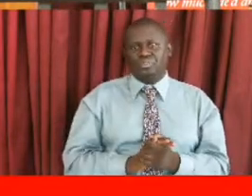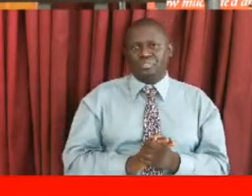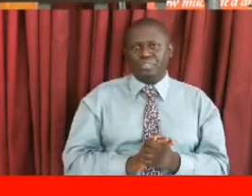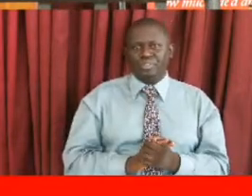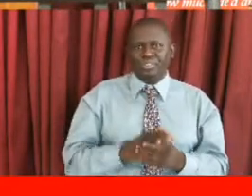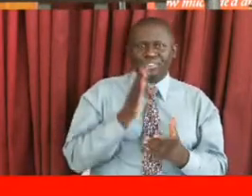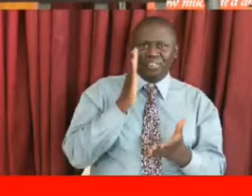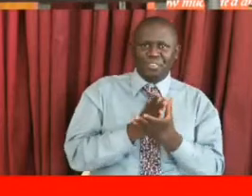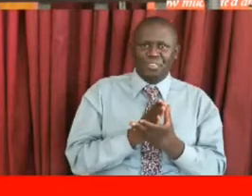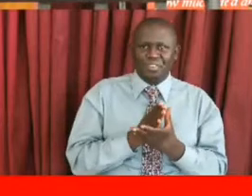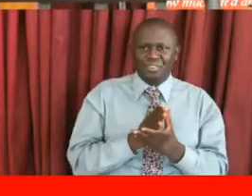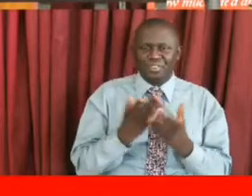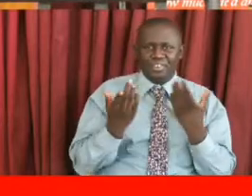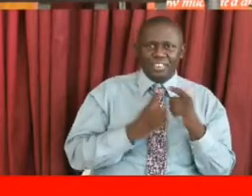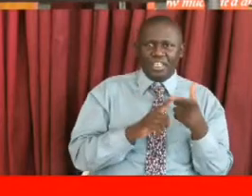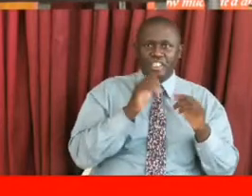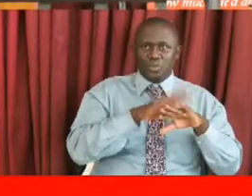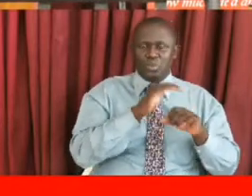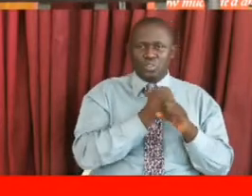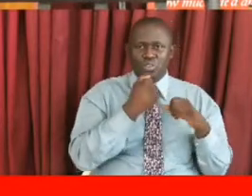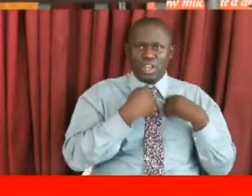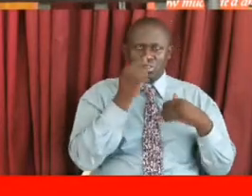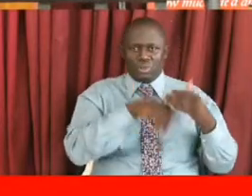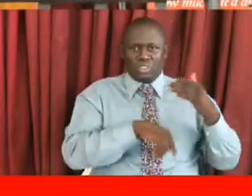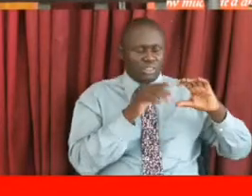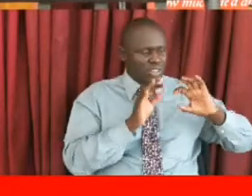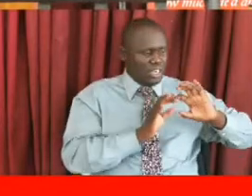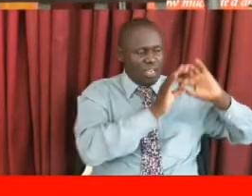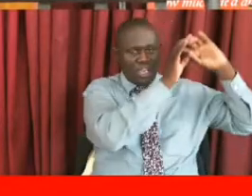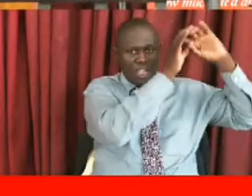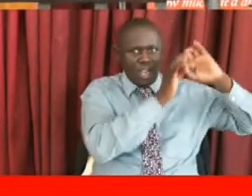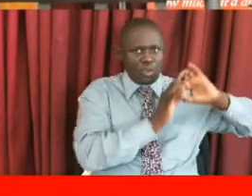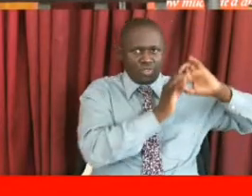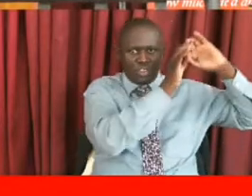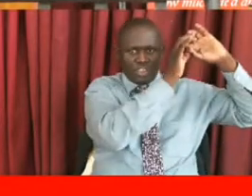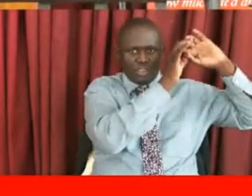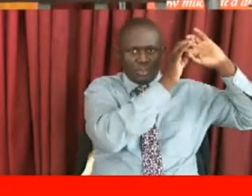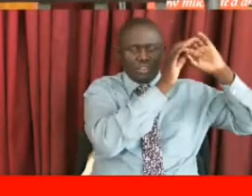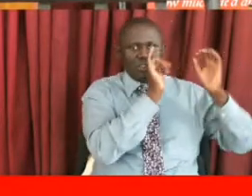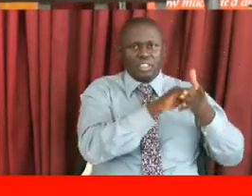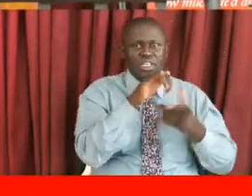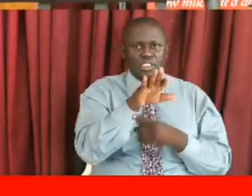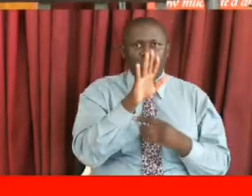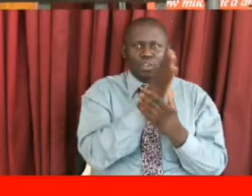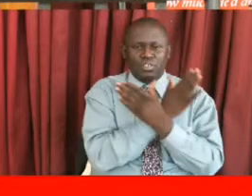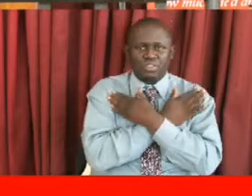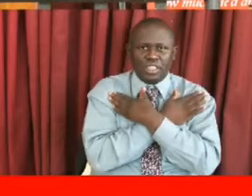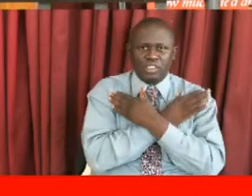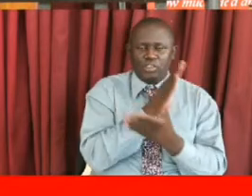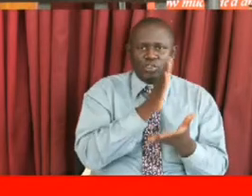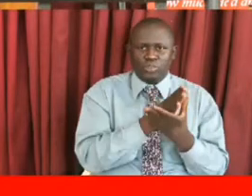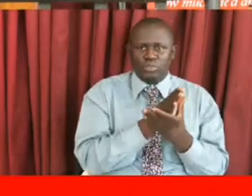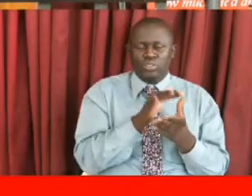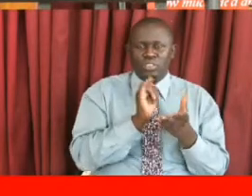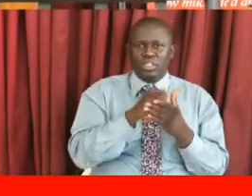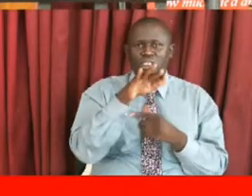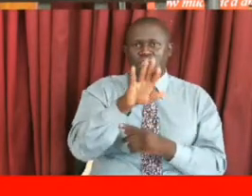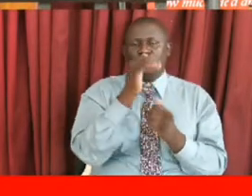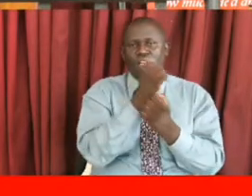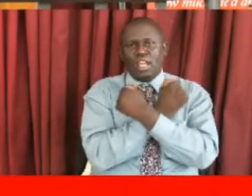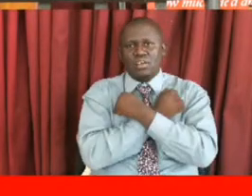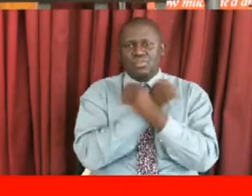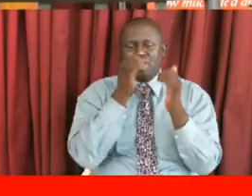praying have a conversation he's your friend he's your